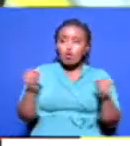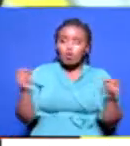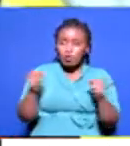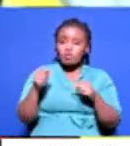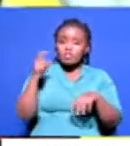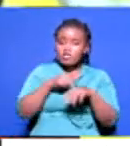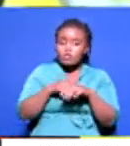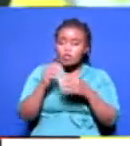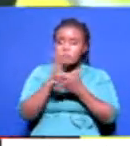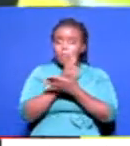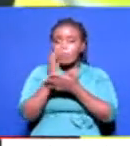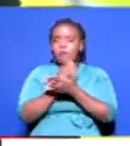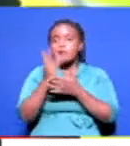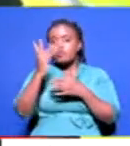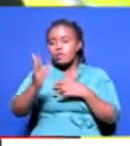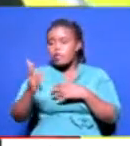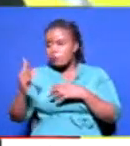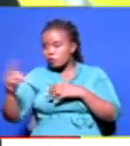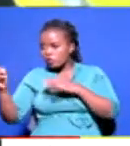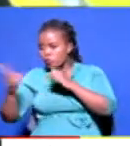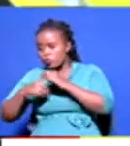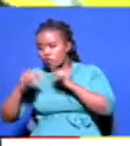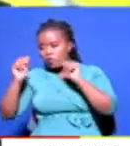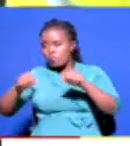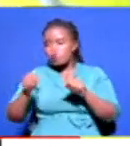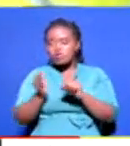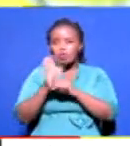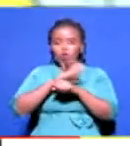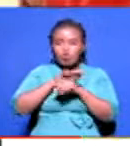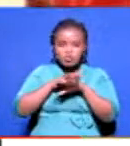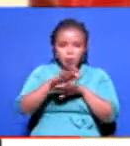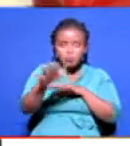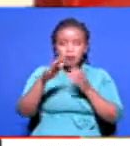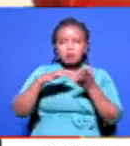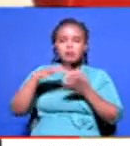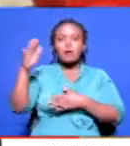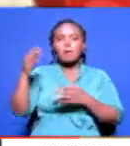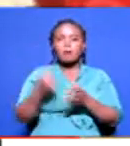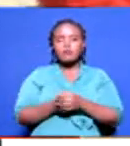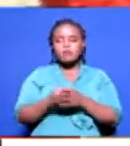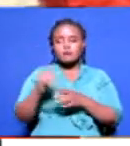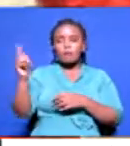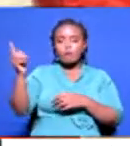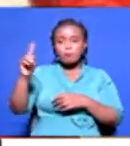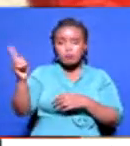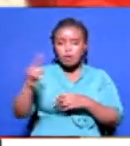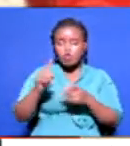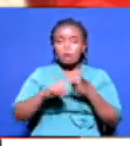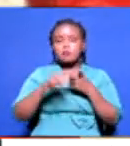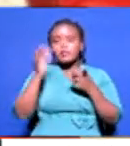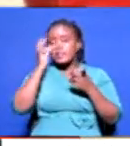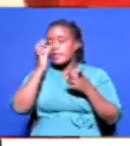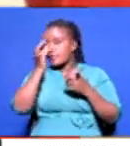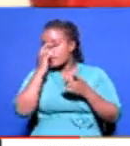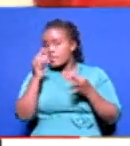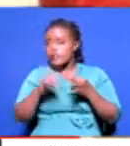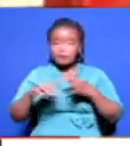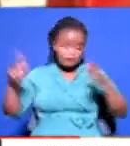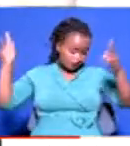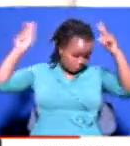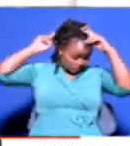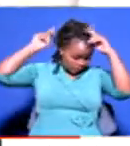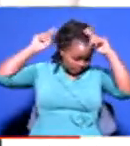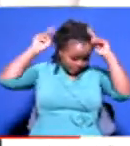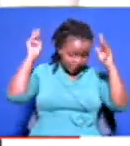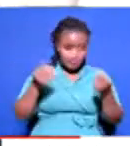might see an increase in the positivity rate. Nairobi, Nyeri and Kakamega are still the leading counties in vaccine uptake, even though the numbers have